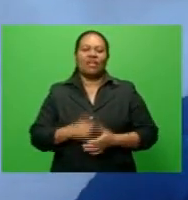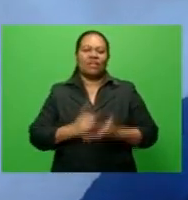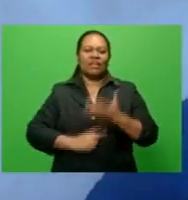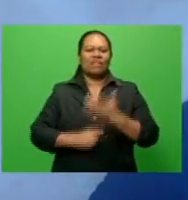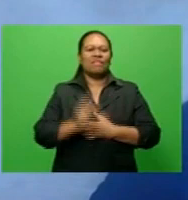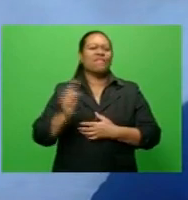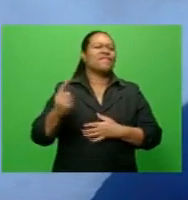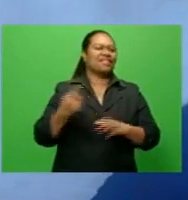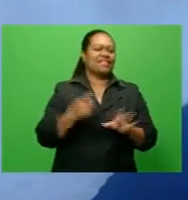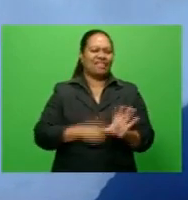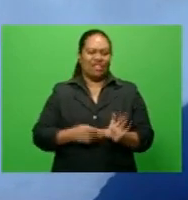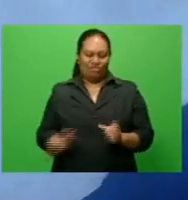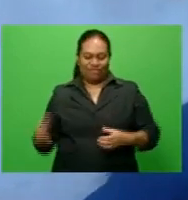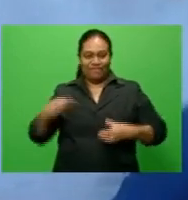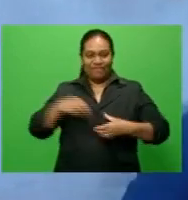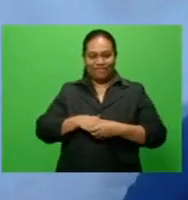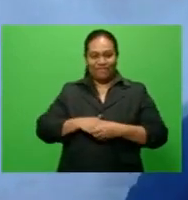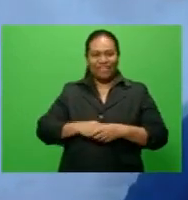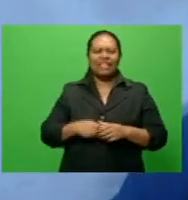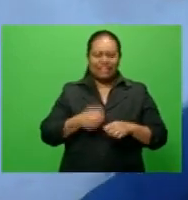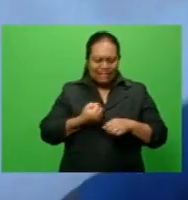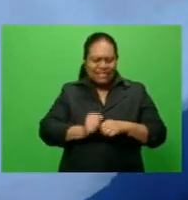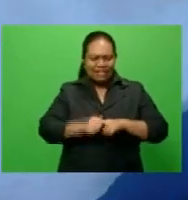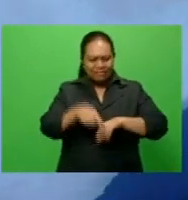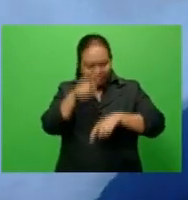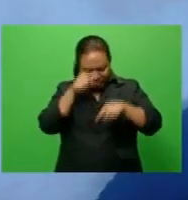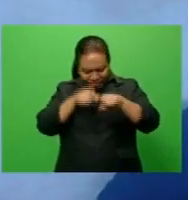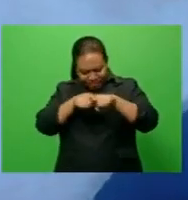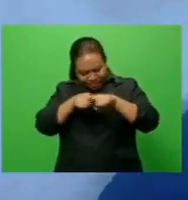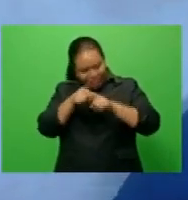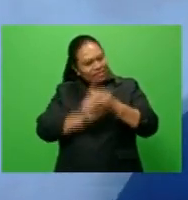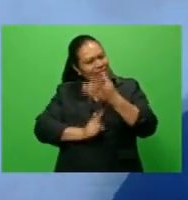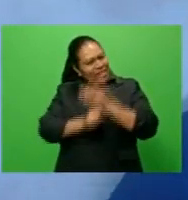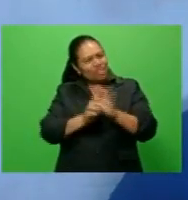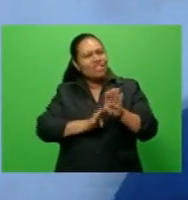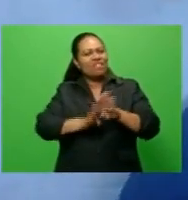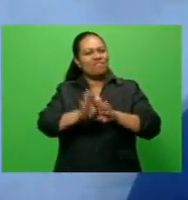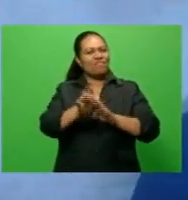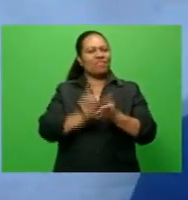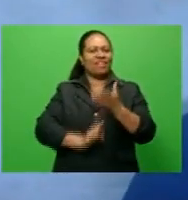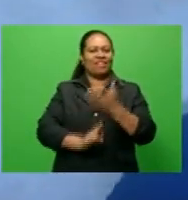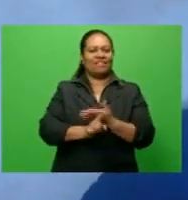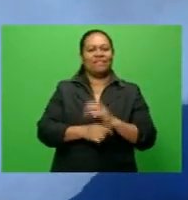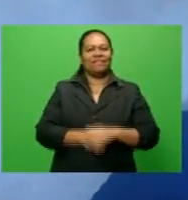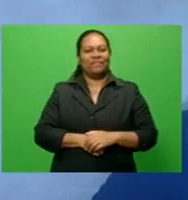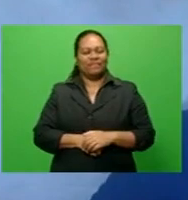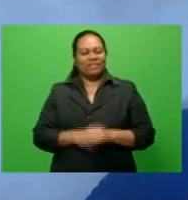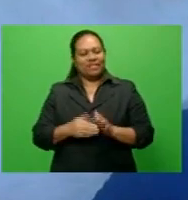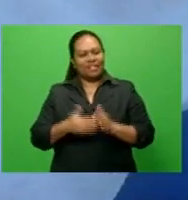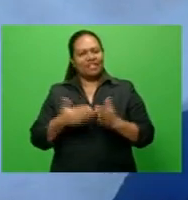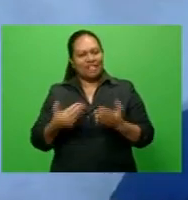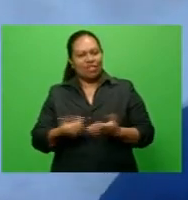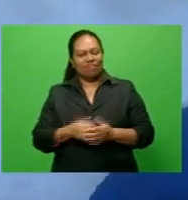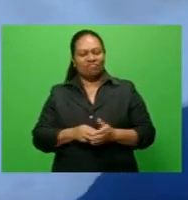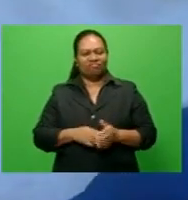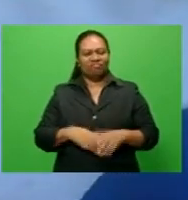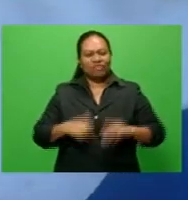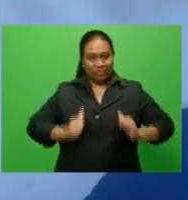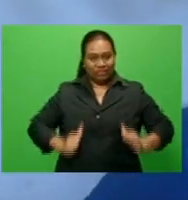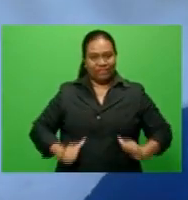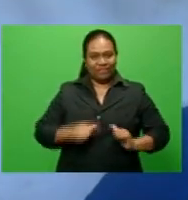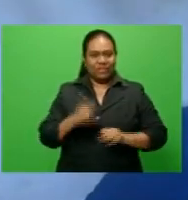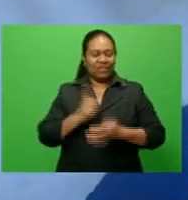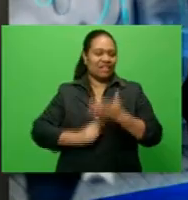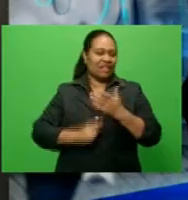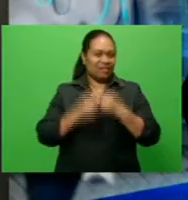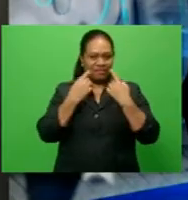year, so we're still learning and we keep on improving week by week. So we just go back to recovery now and prepare for the